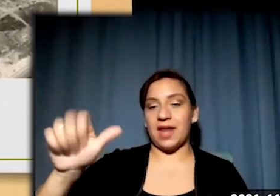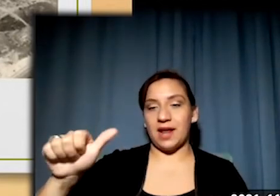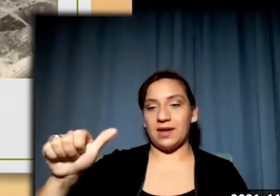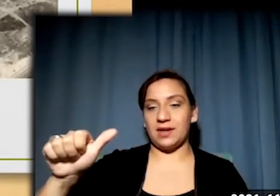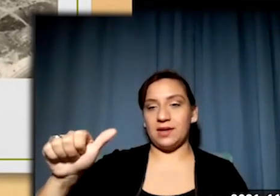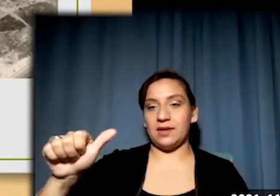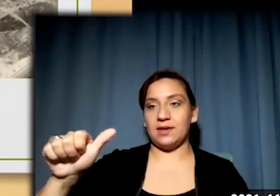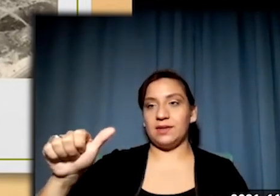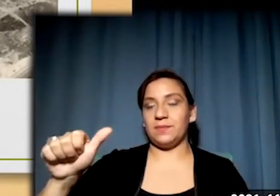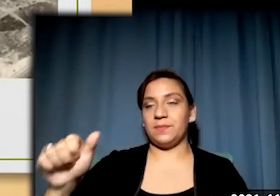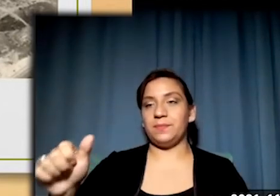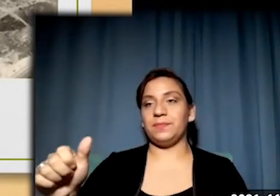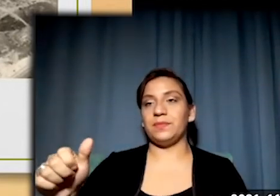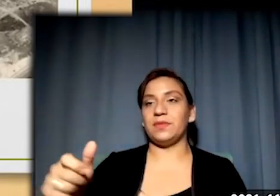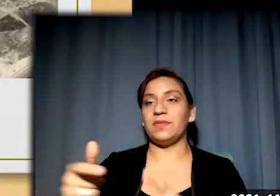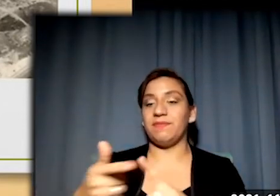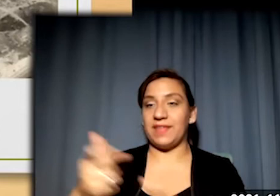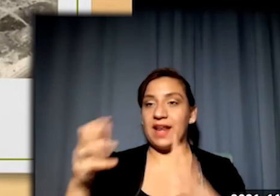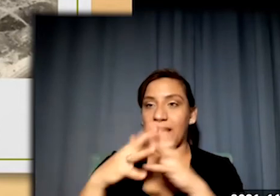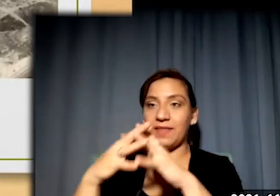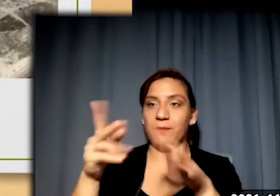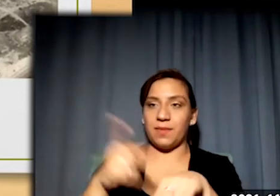virtual presentation on the book.